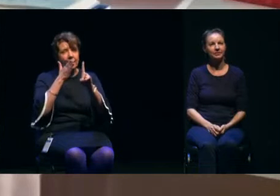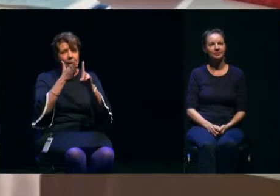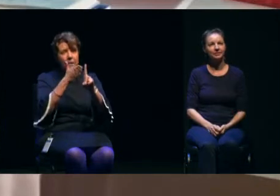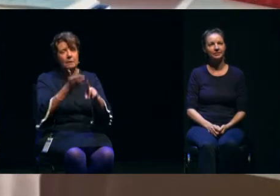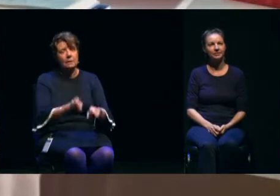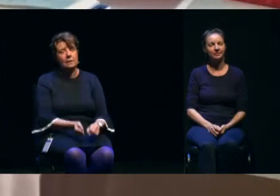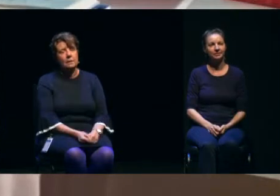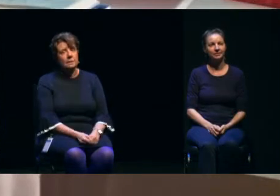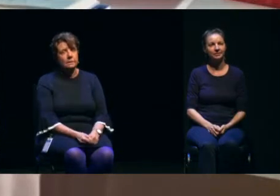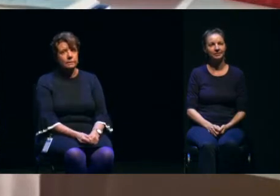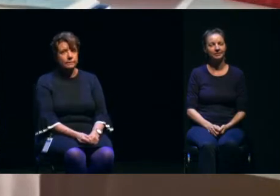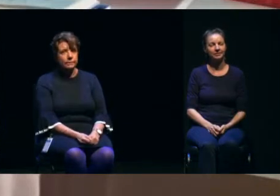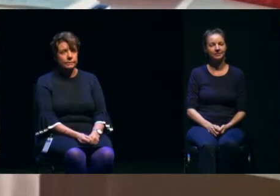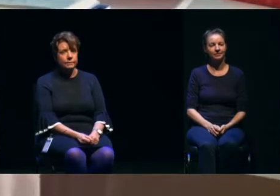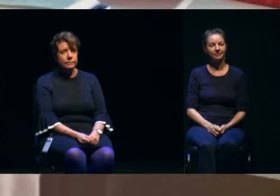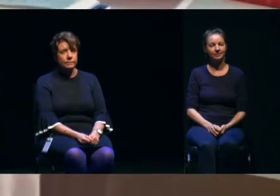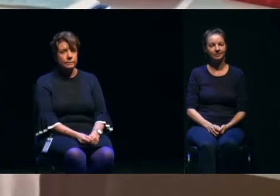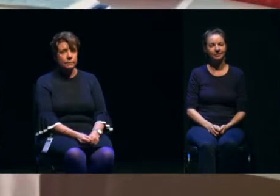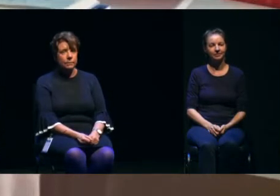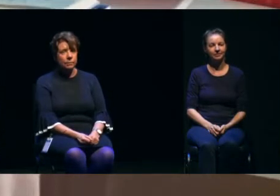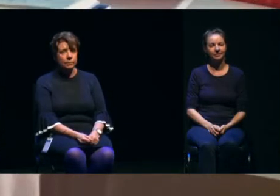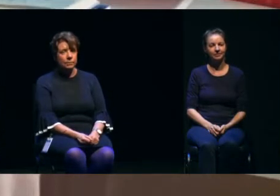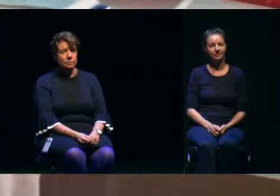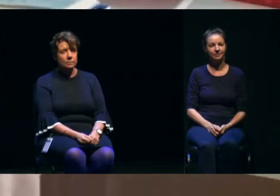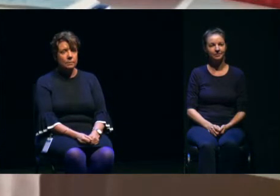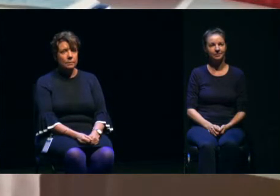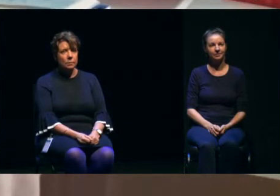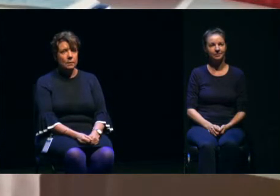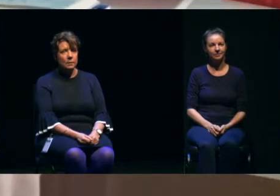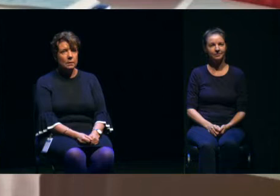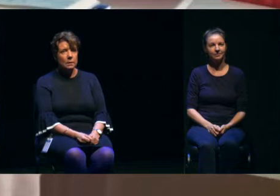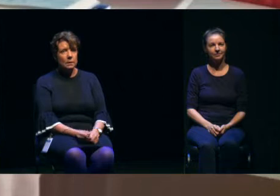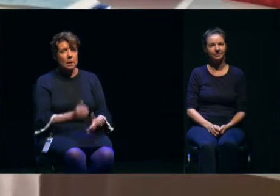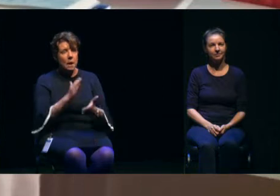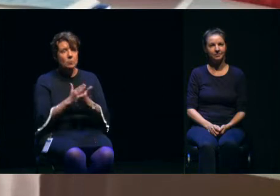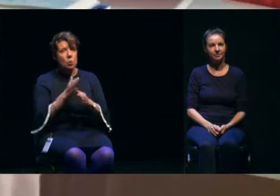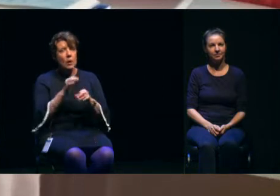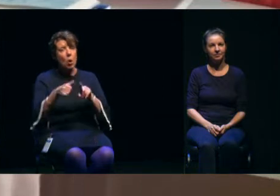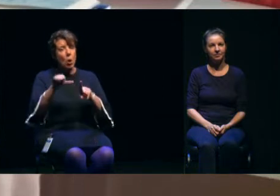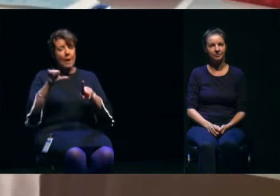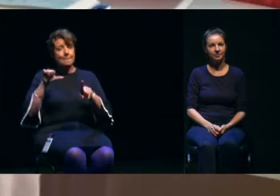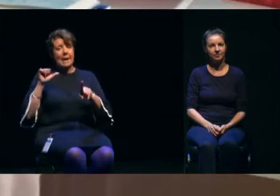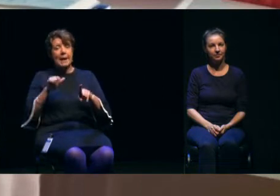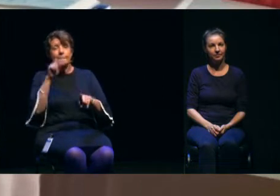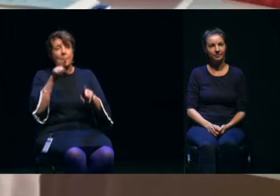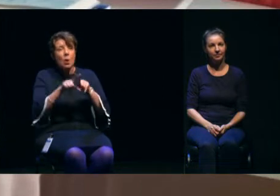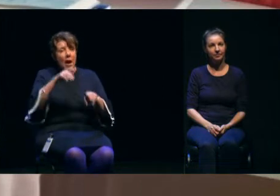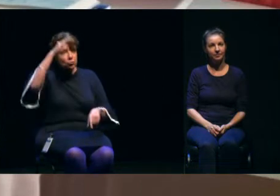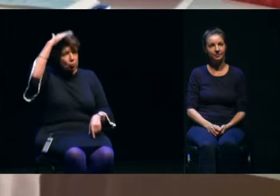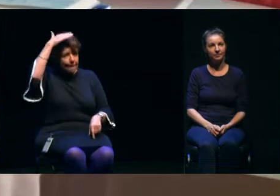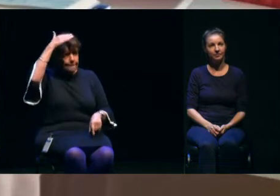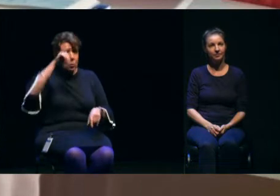there. I am absolutely sure that we evolved. We are not going back. And people like Trump will